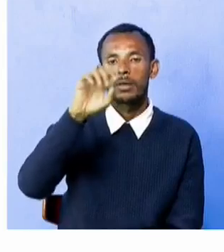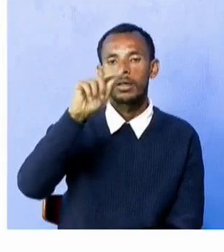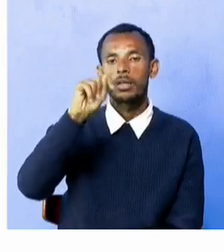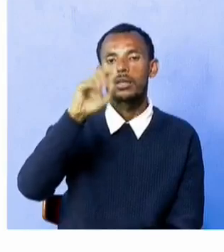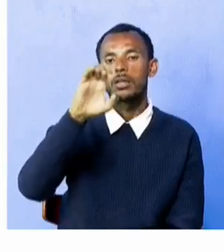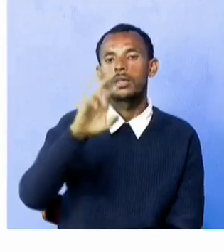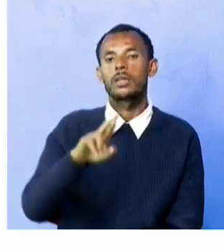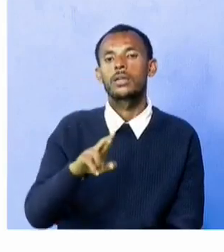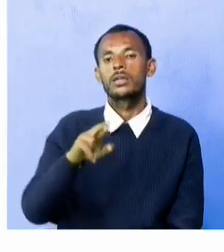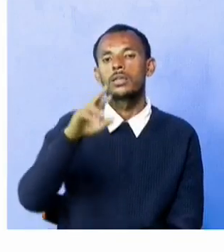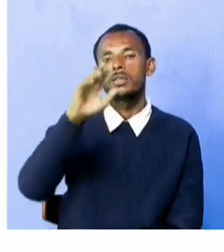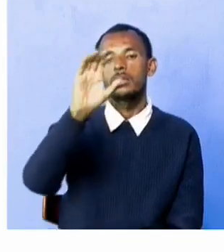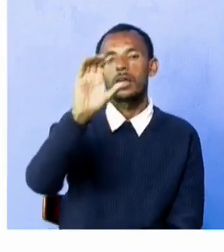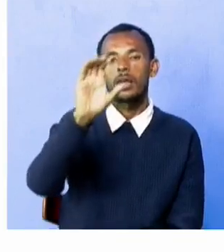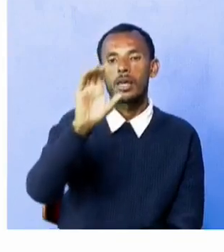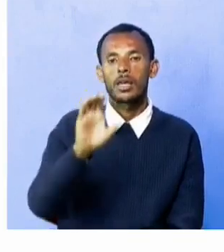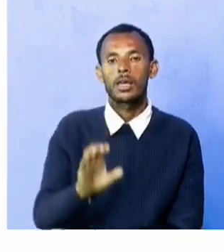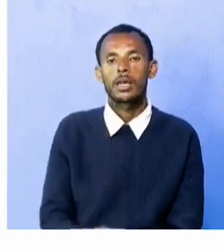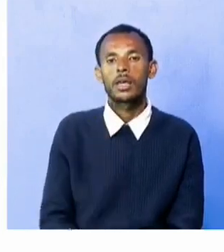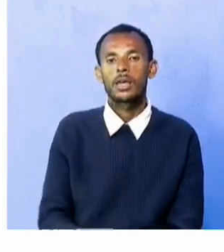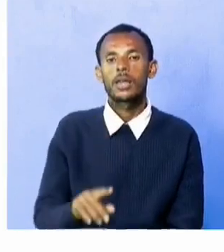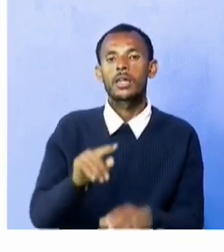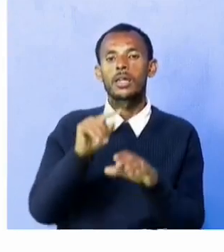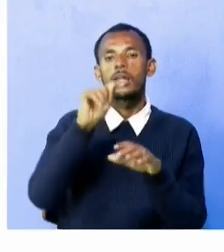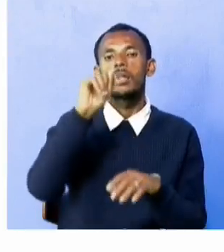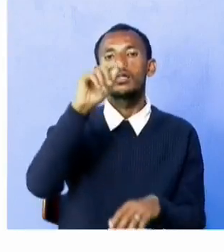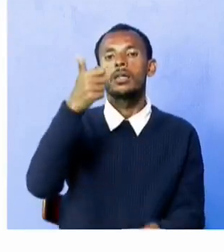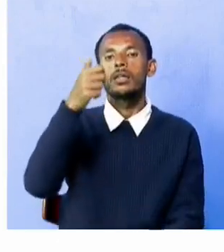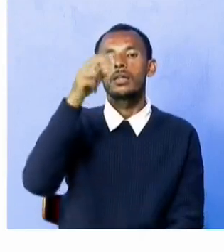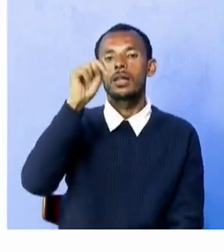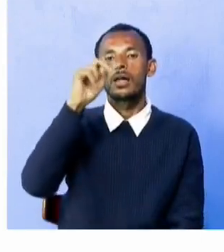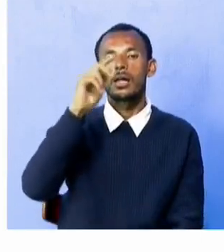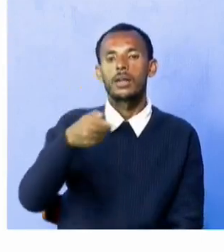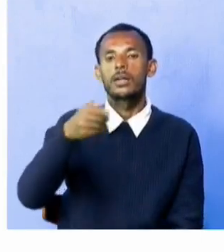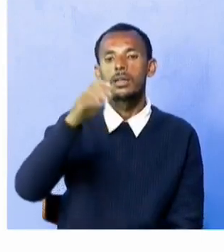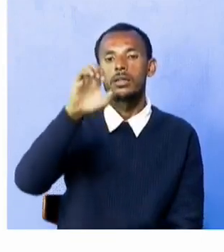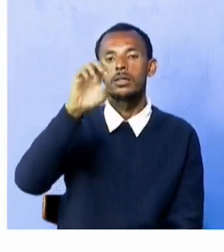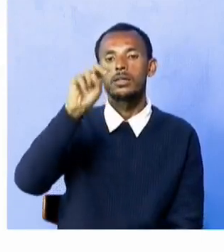In choice C, tangent.